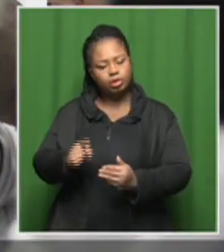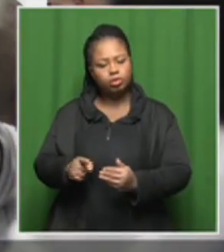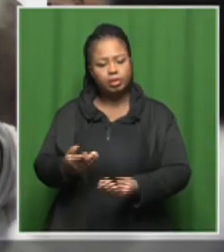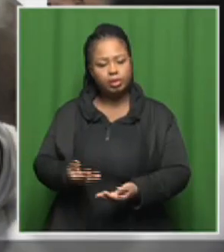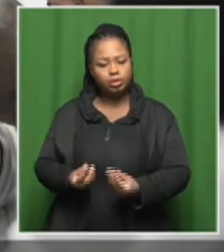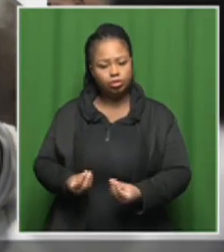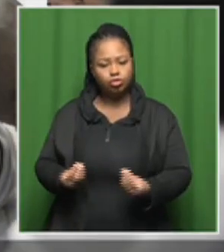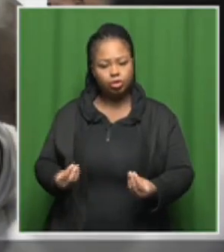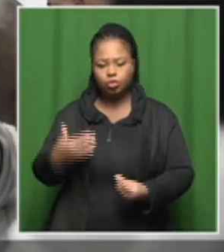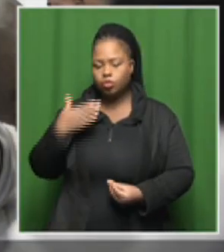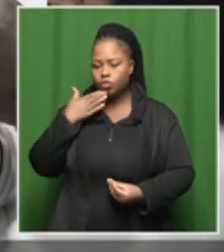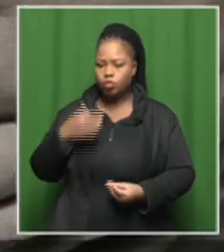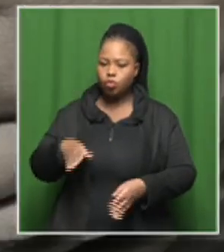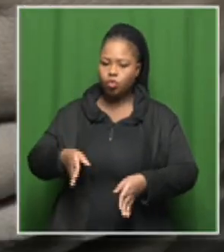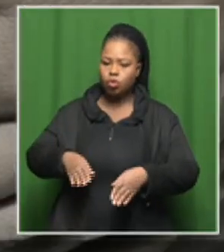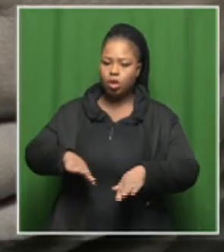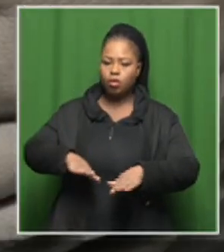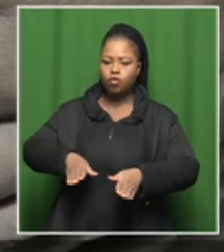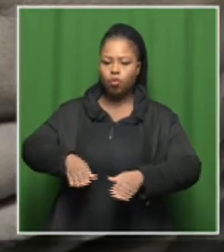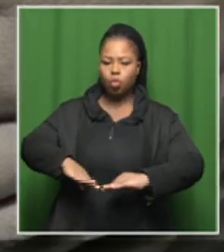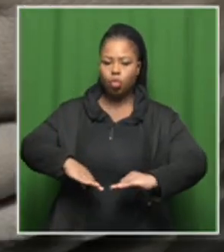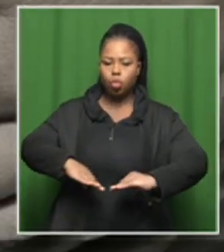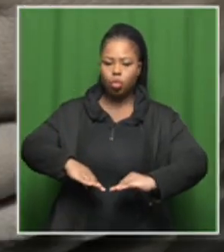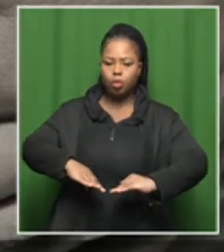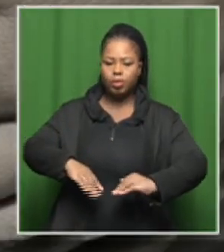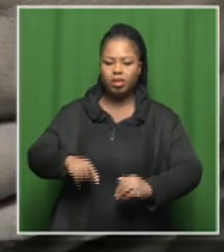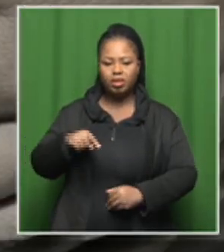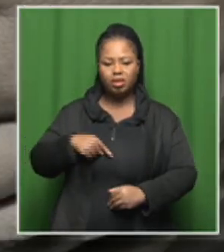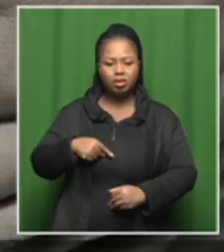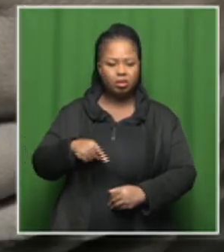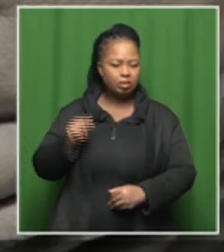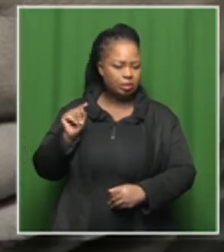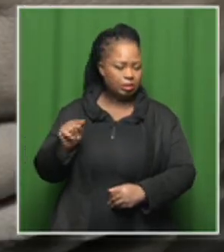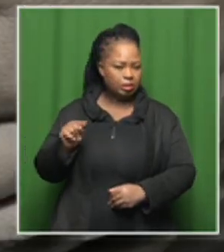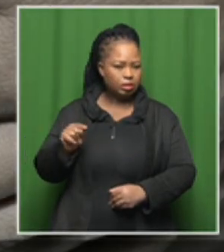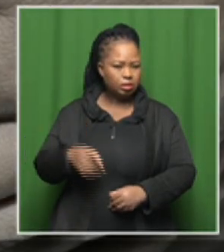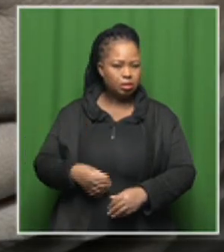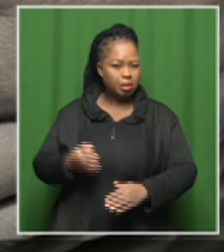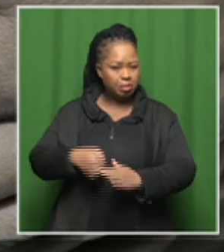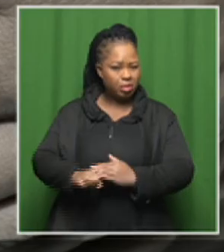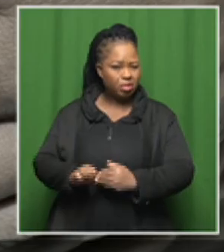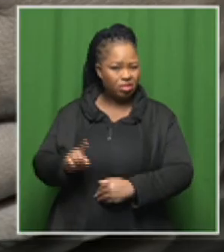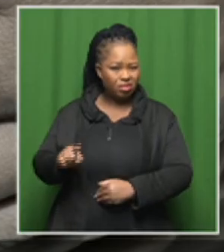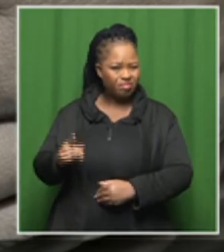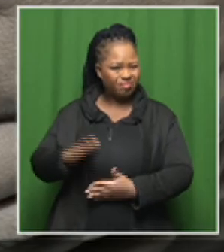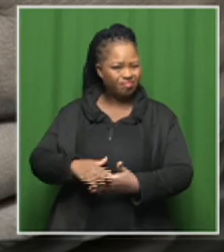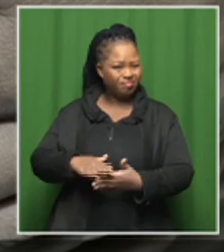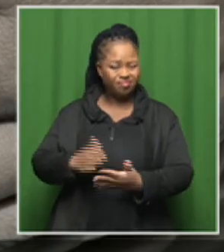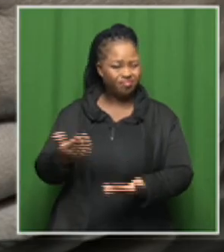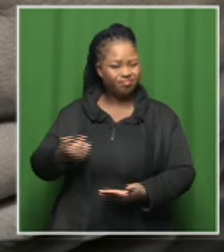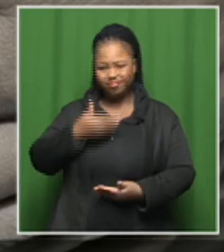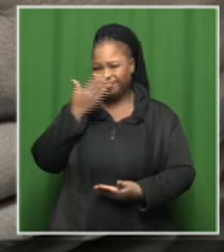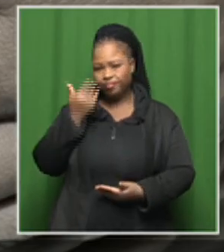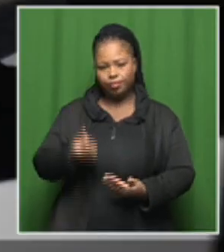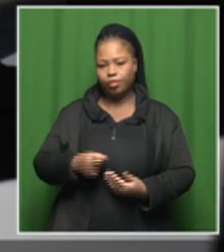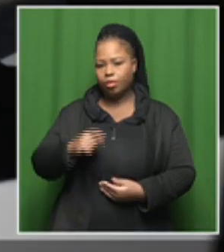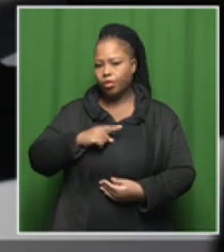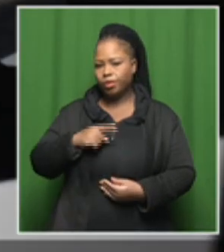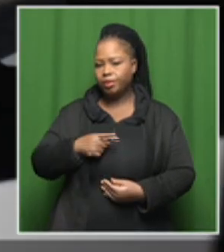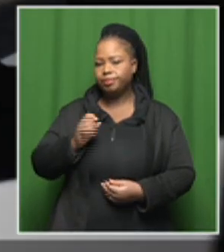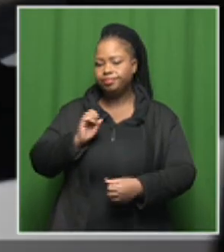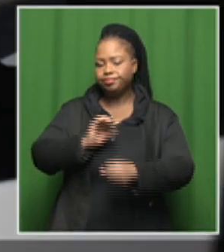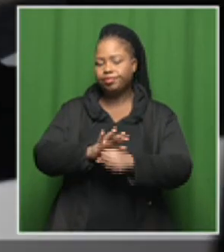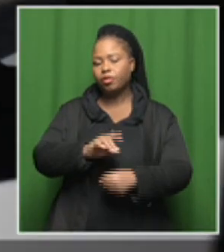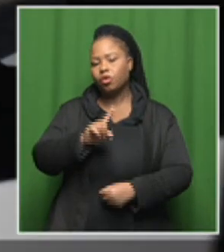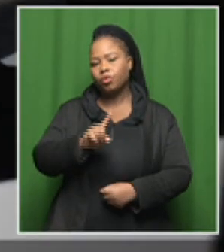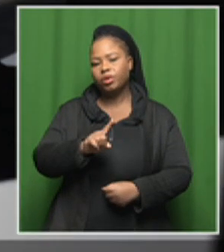with a clubfoot. The causes of this congenital birth condition are still unknown, and it is estimated that it affects